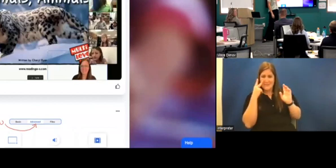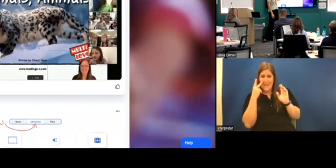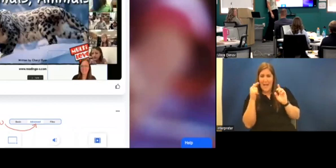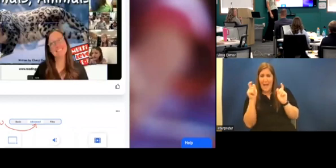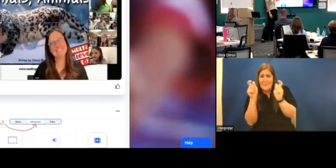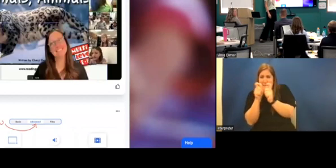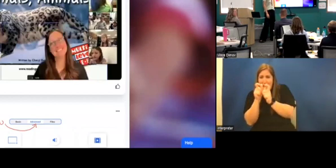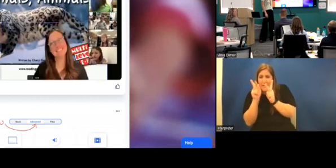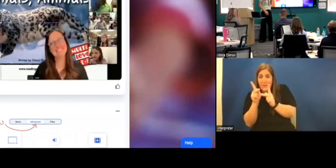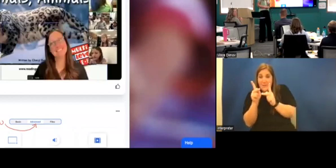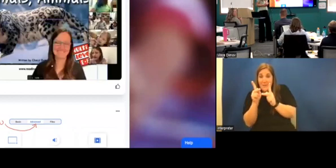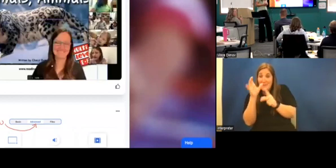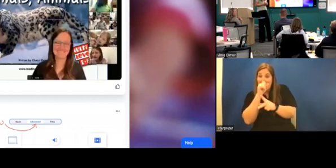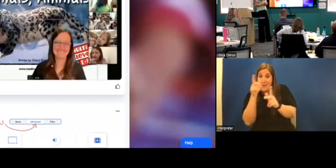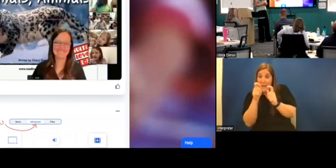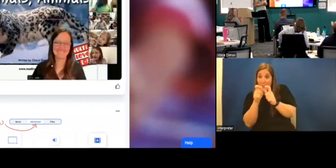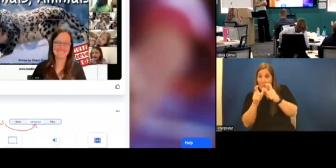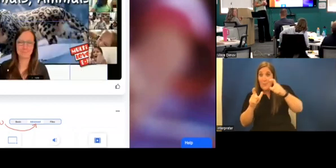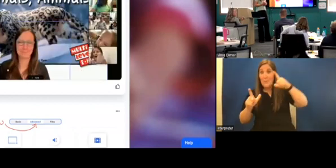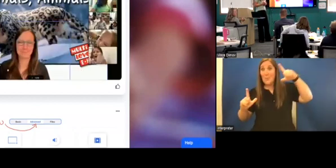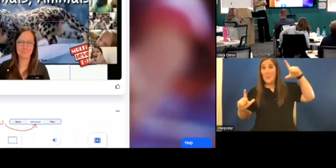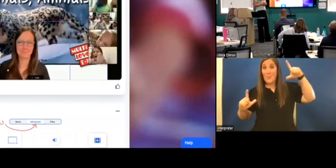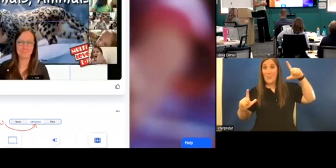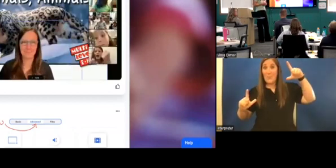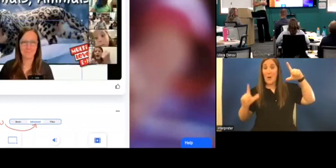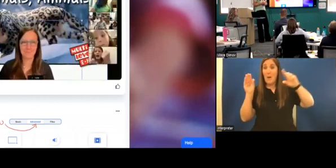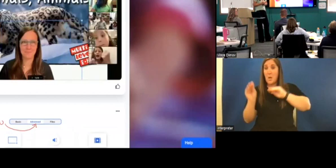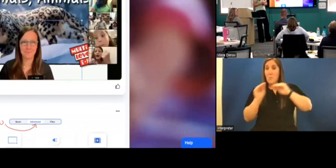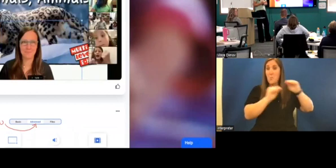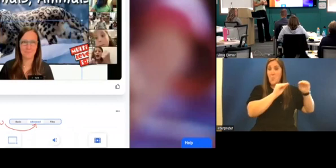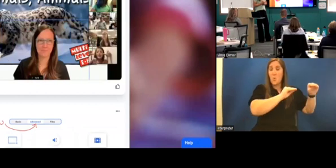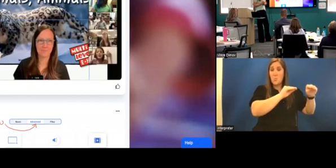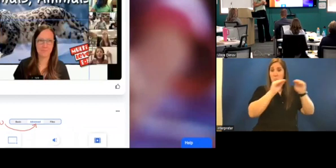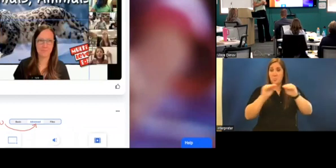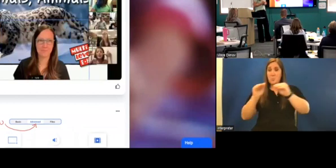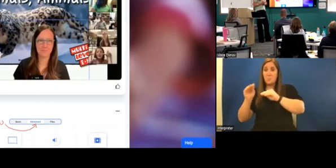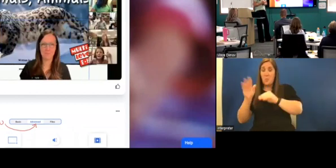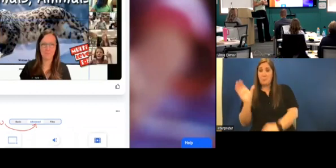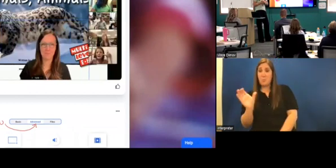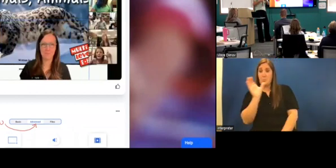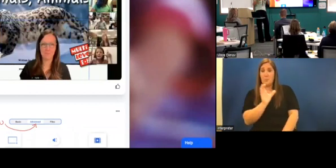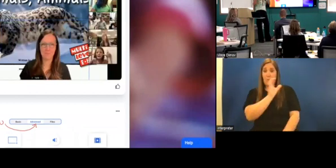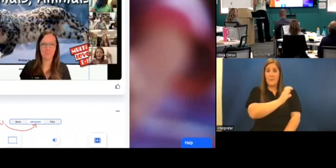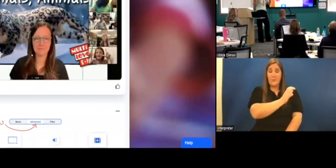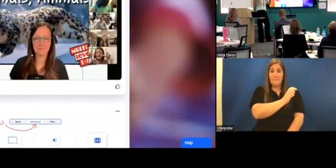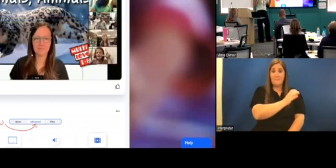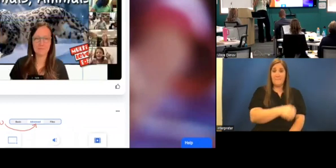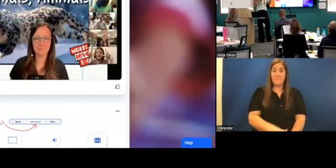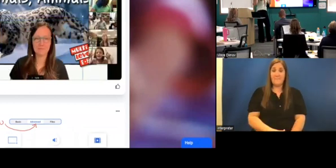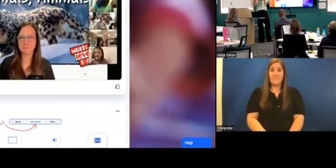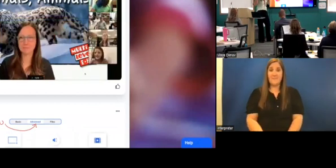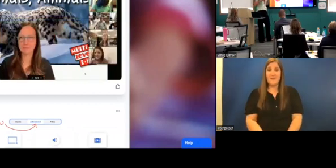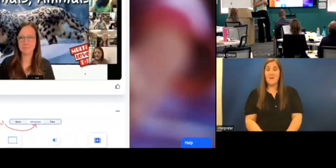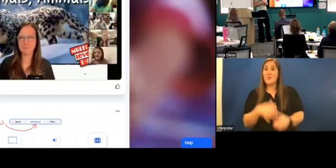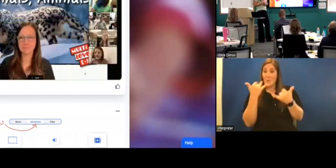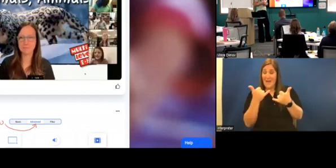can stretch and resize my video, and then you can move it to wherever you need to on the screen. So now my keynote